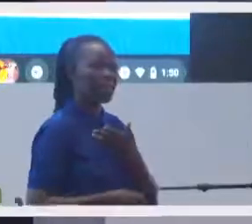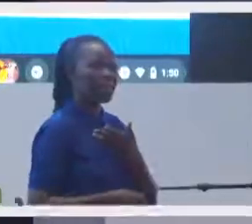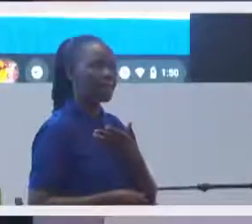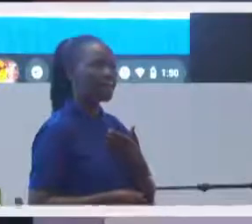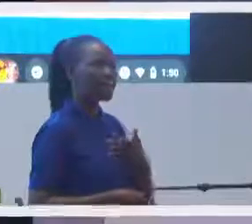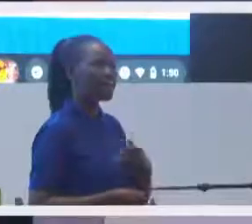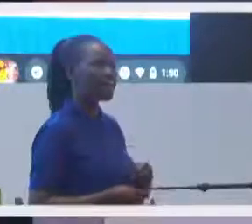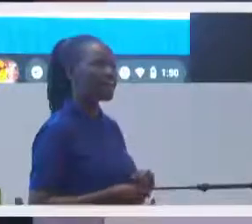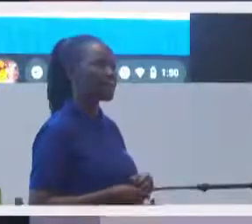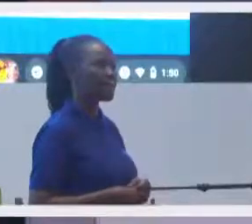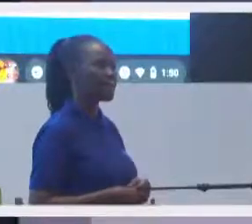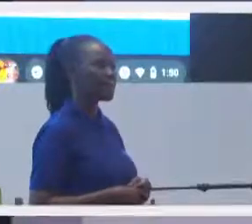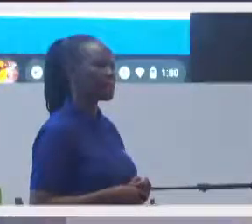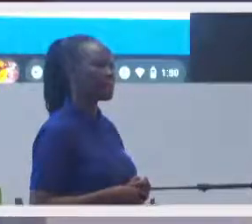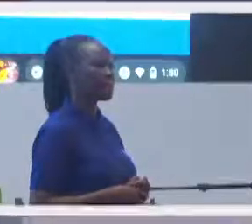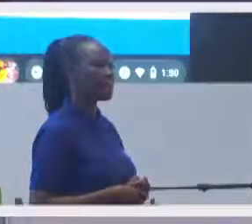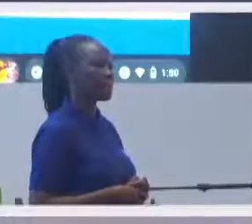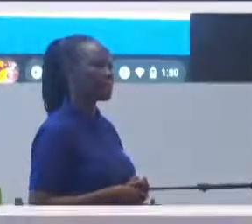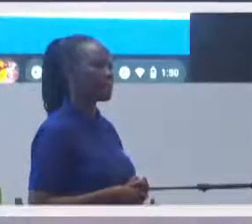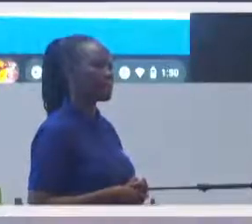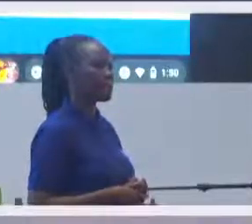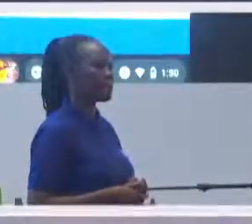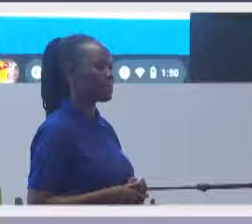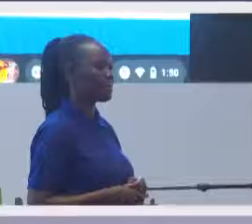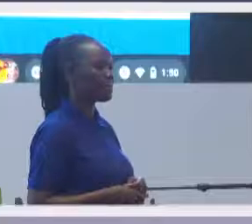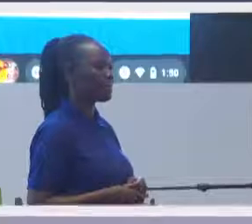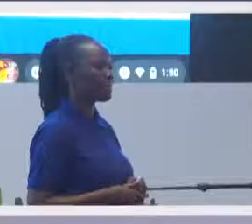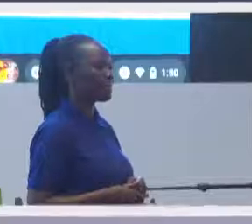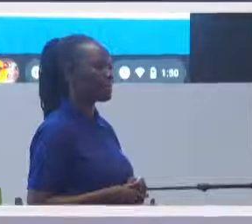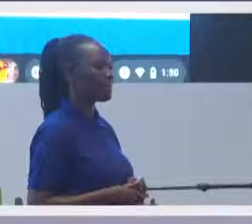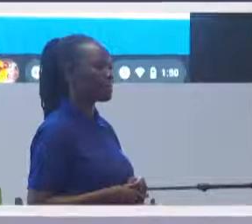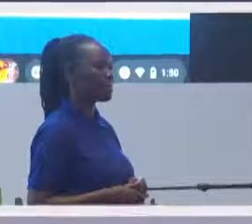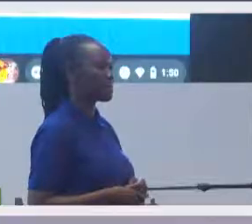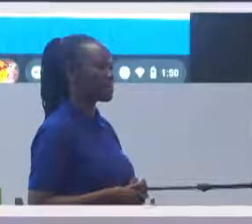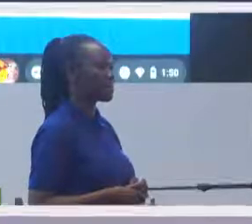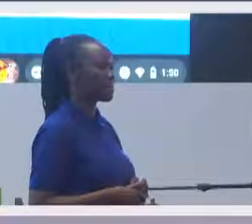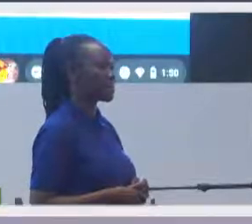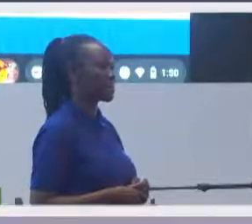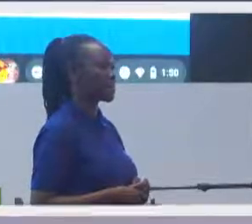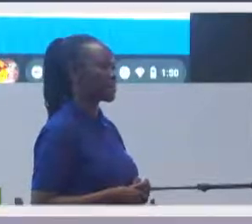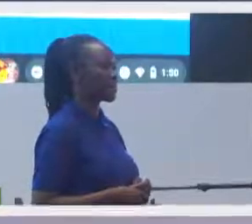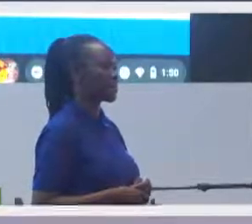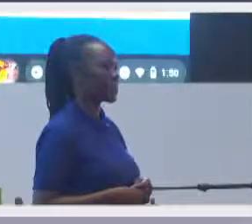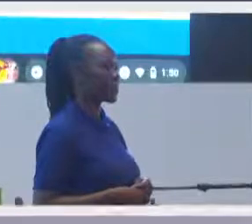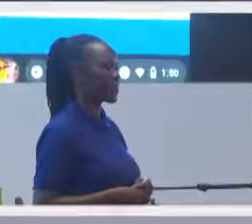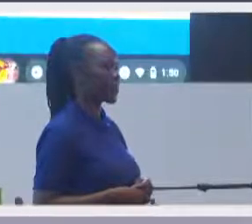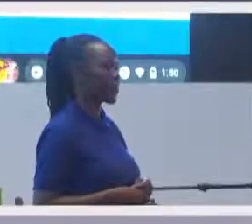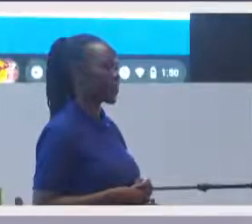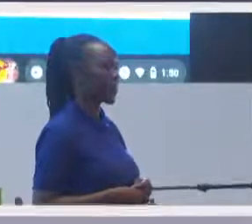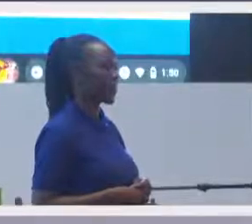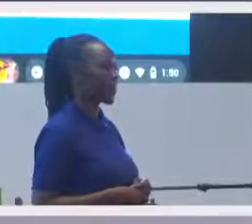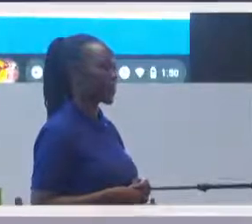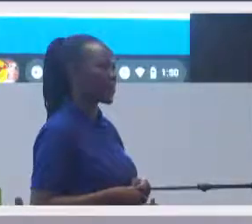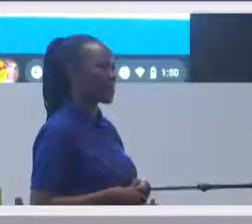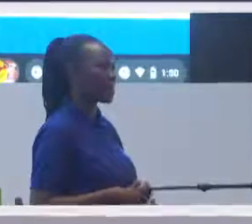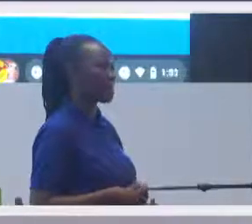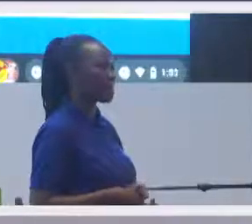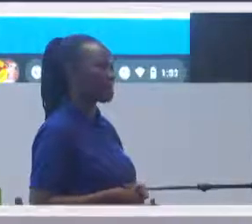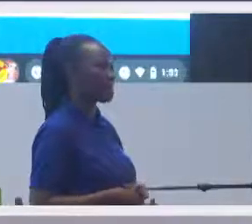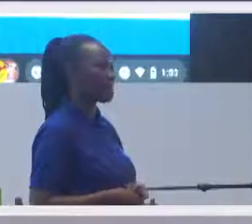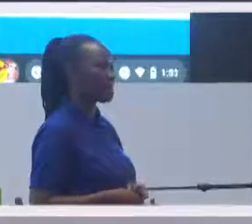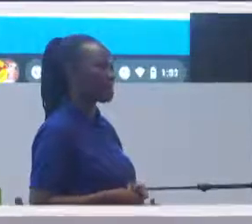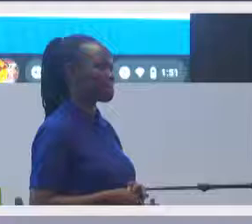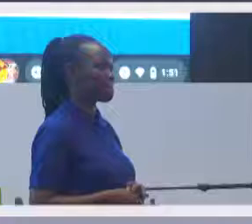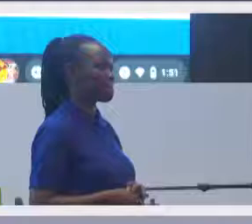Outerwear. Text. Invent gas. Text. Two people. Person with text. Energy.